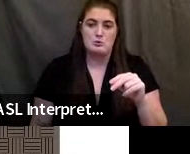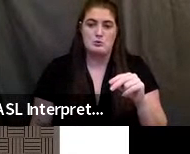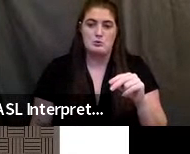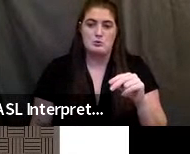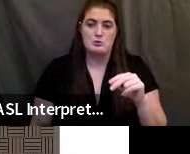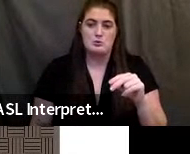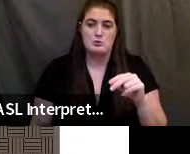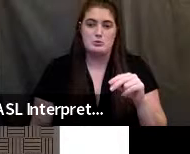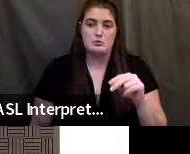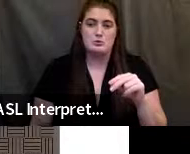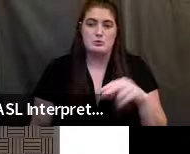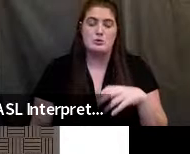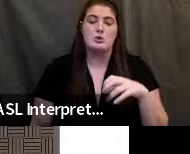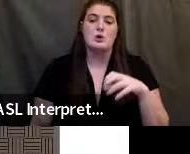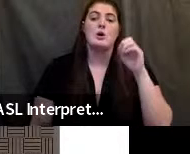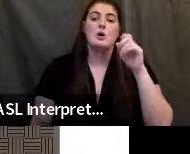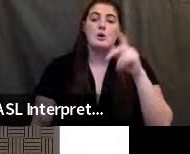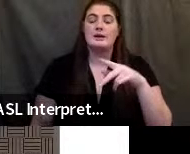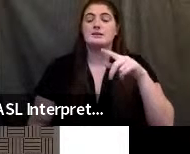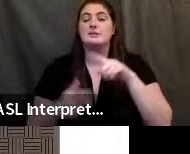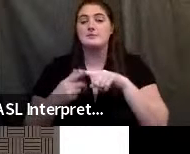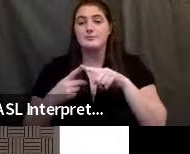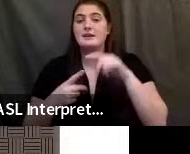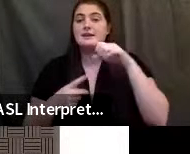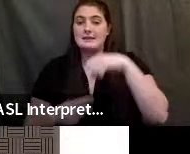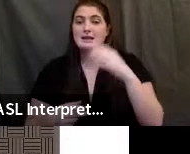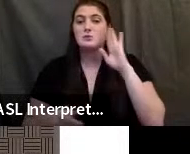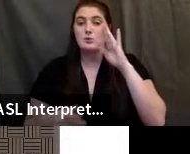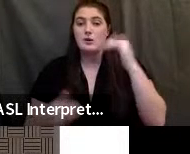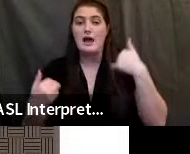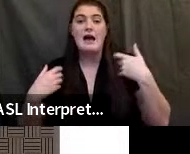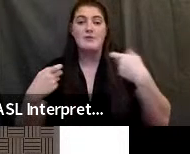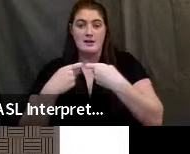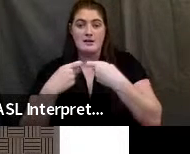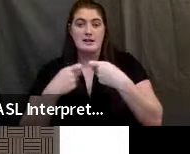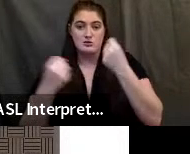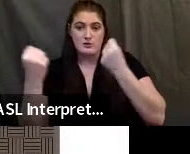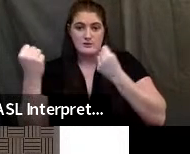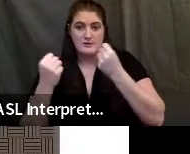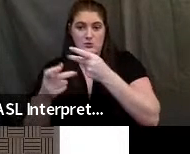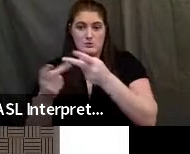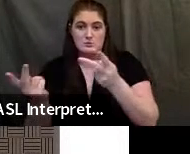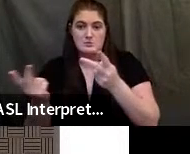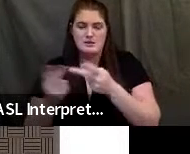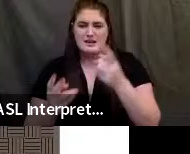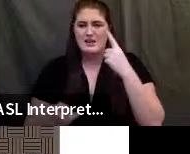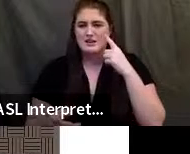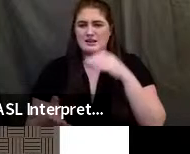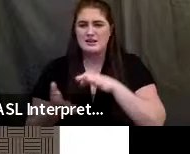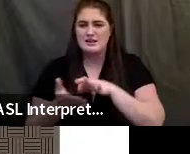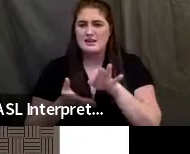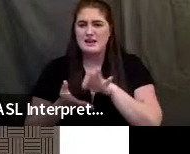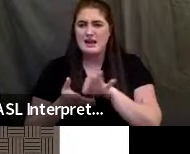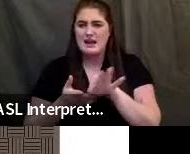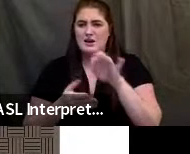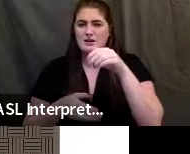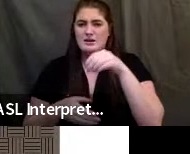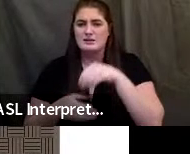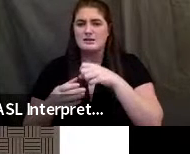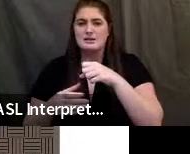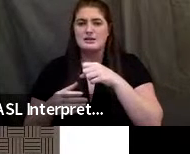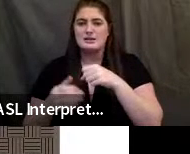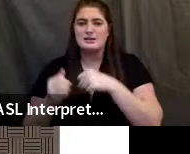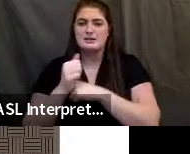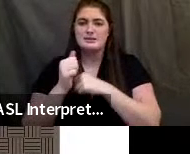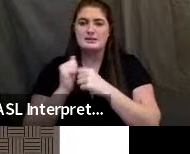first come, first serve. We will have electric vehicle stations. And actually the count is in our stage 1 PD.